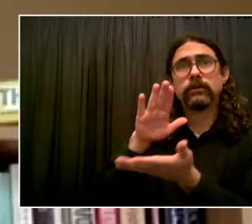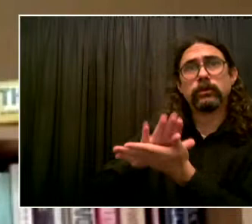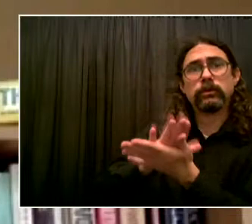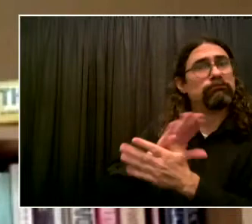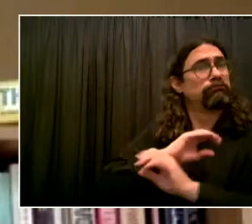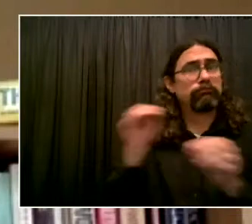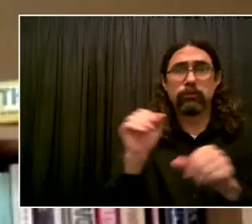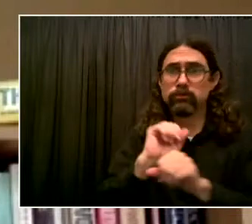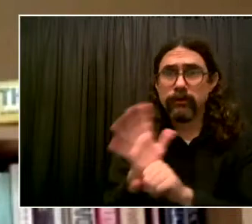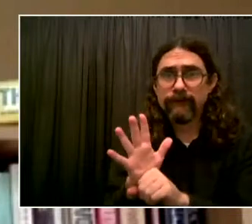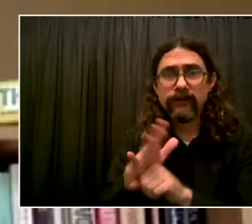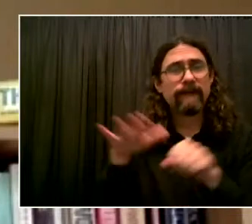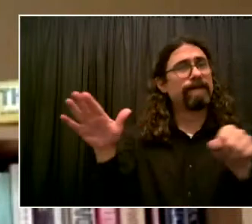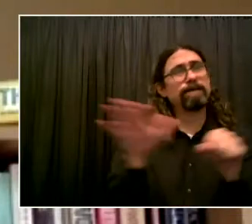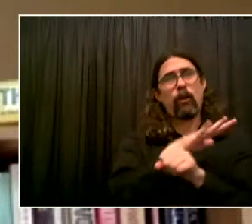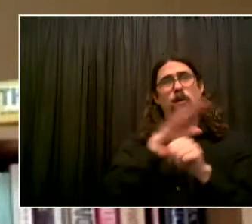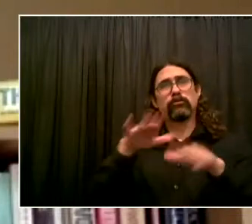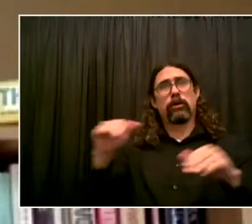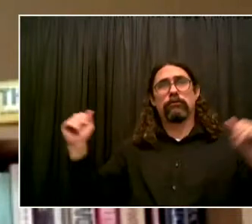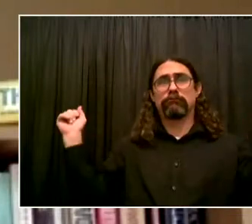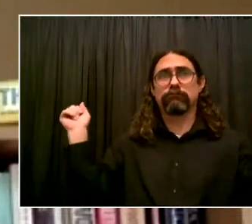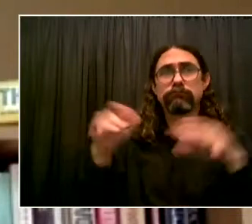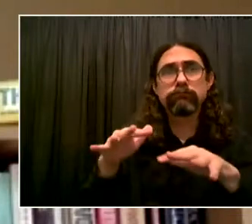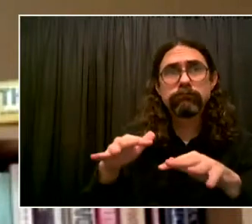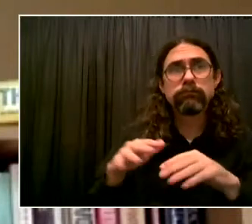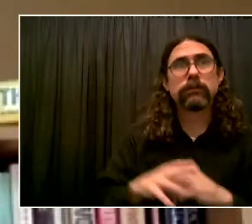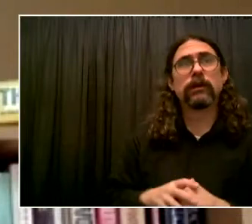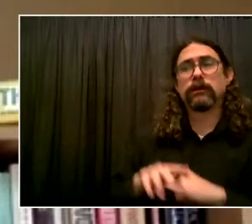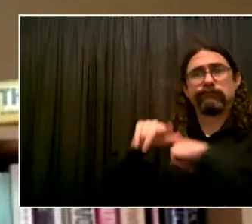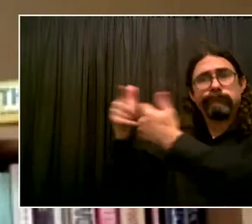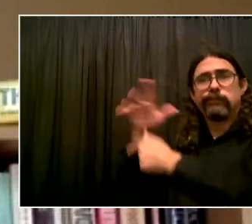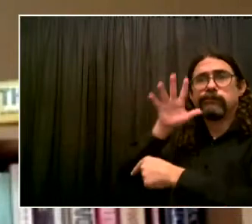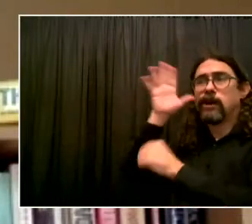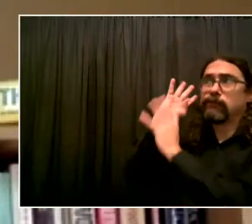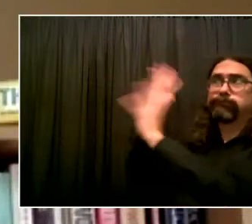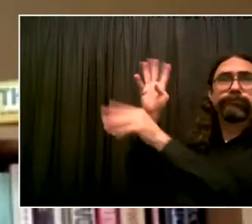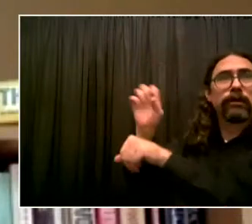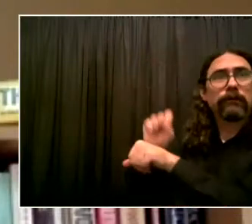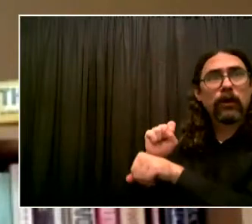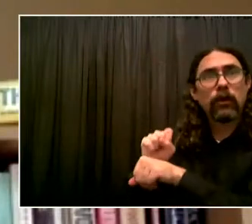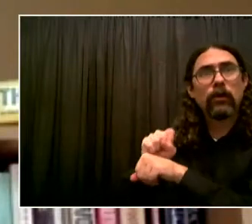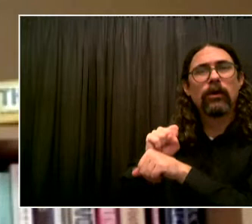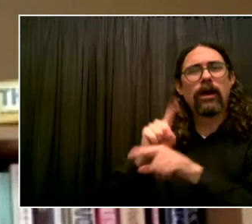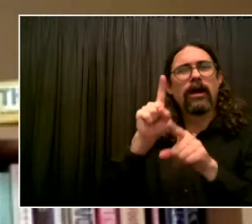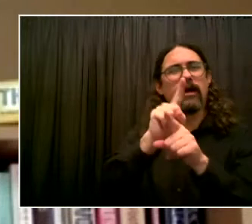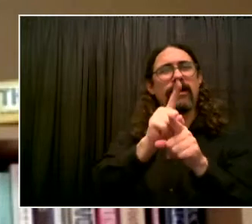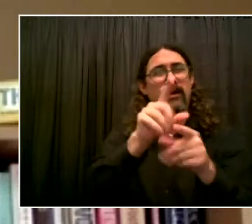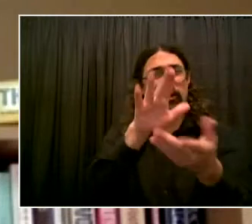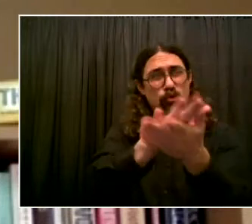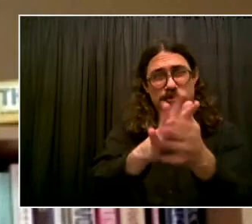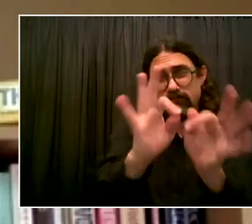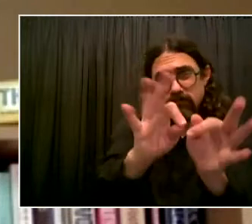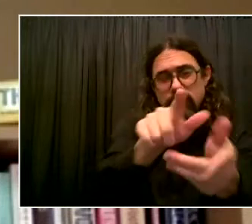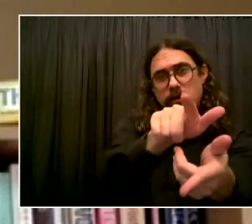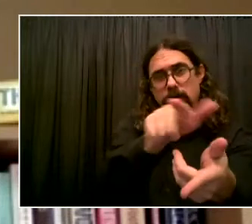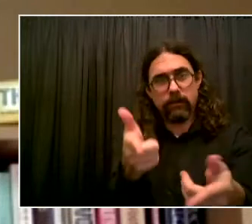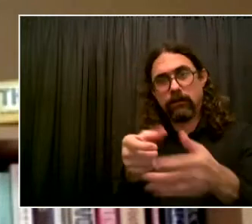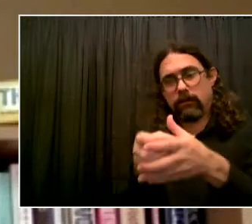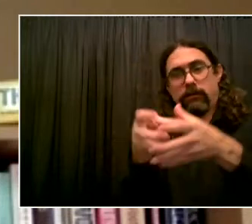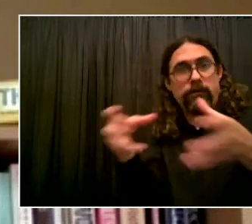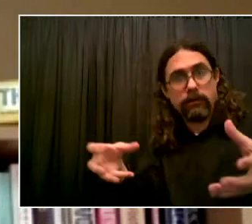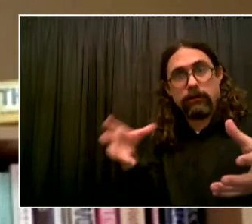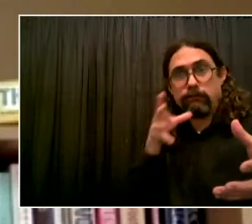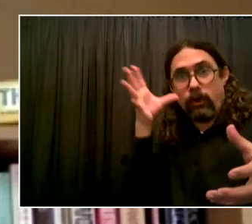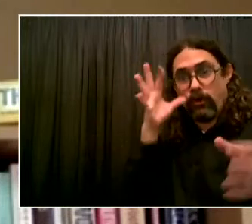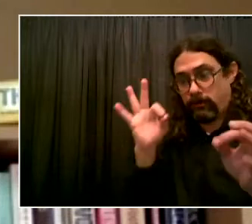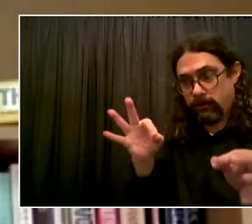of parents able to go to work and do their jobs and keep our economy thriving and earn what they need. Let's think about what it has meant